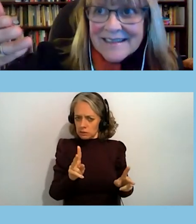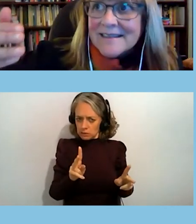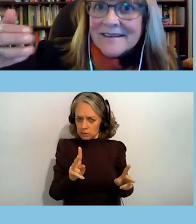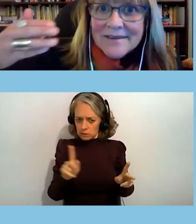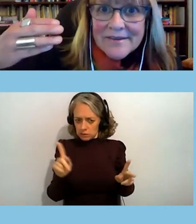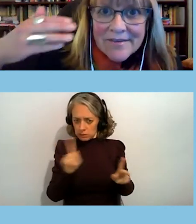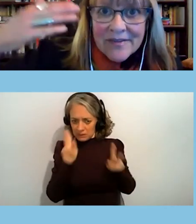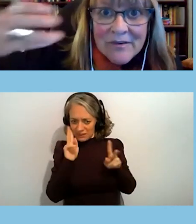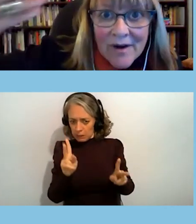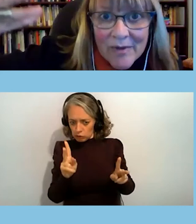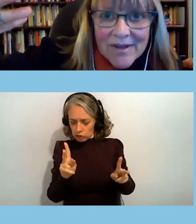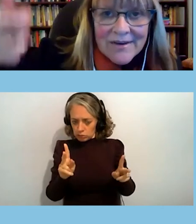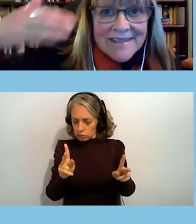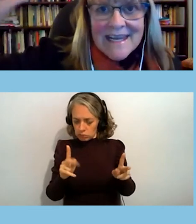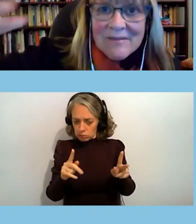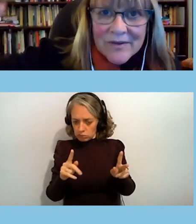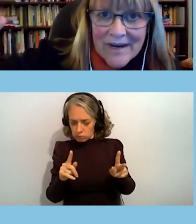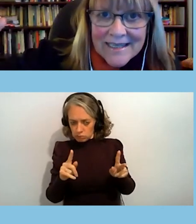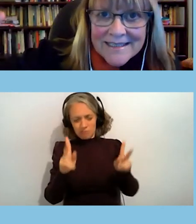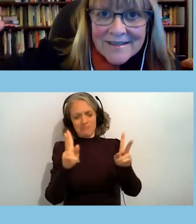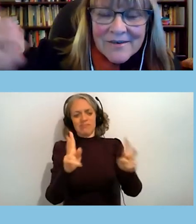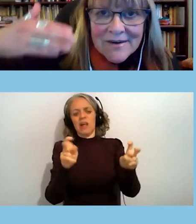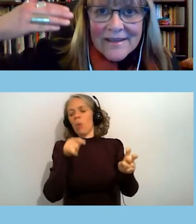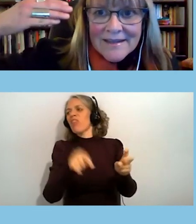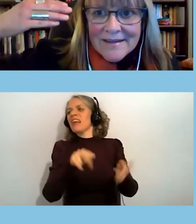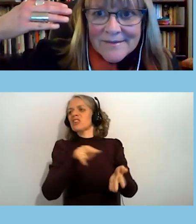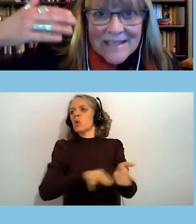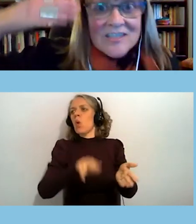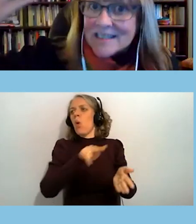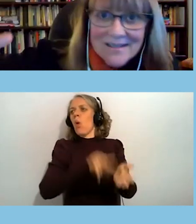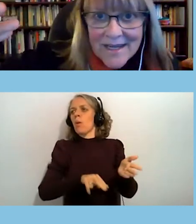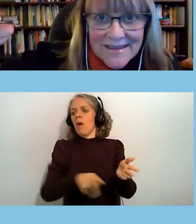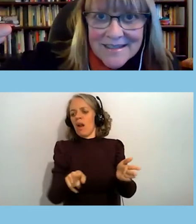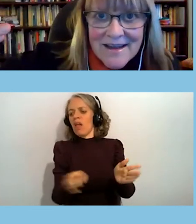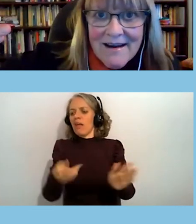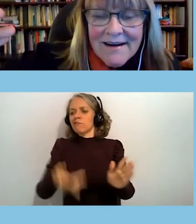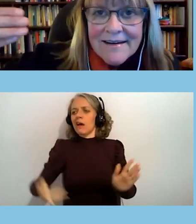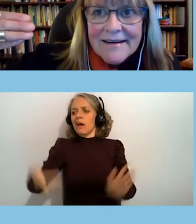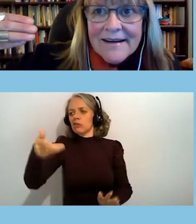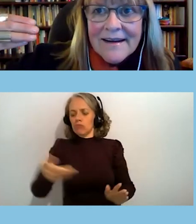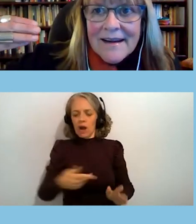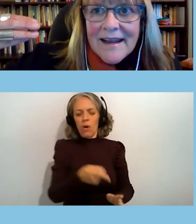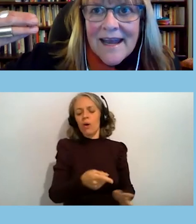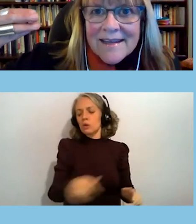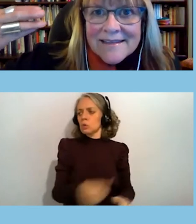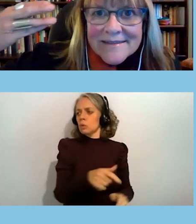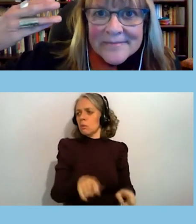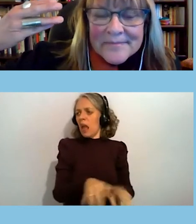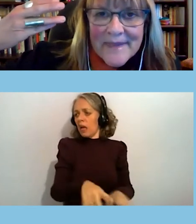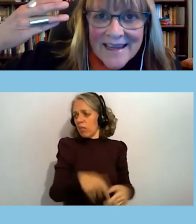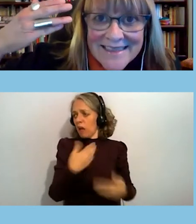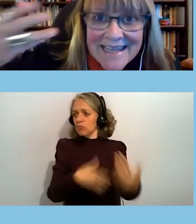depict the normal or the taken for granted or the that's just the way things are.